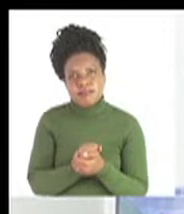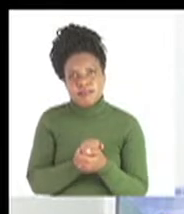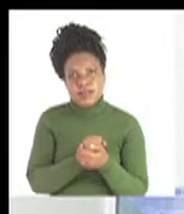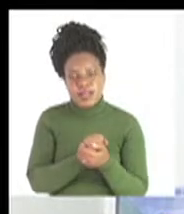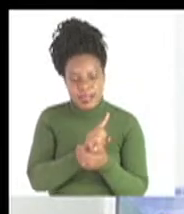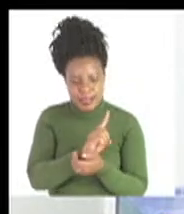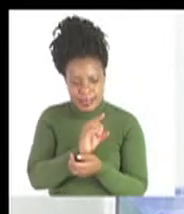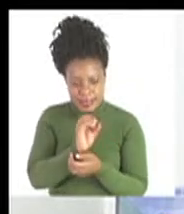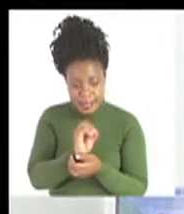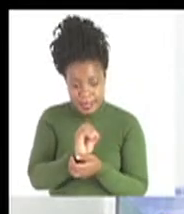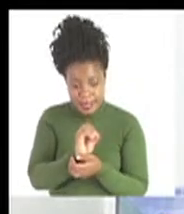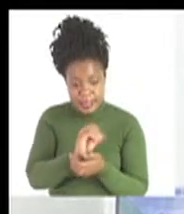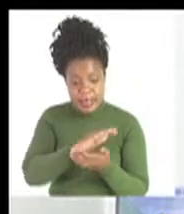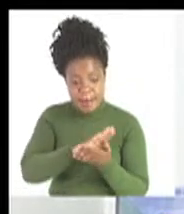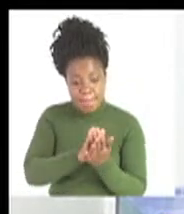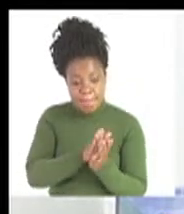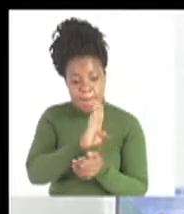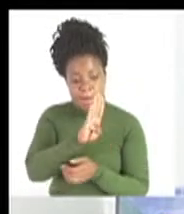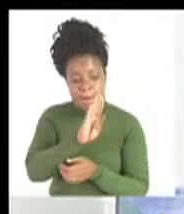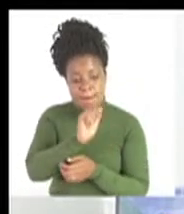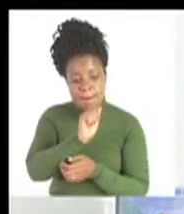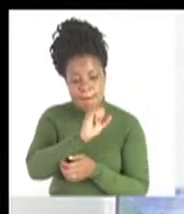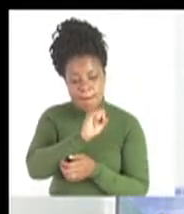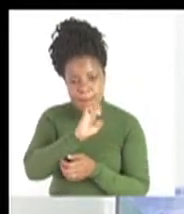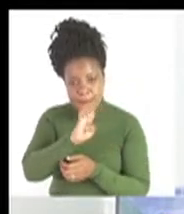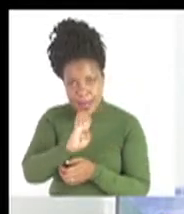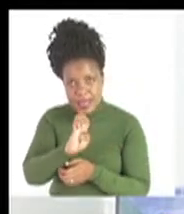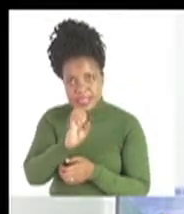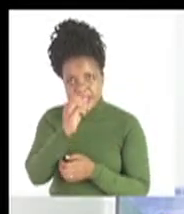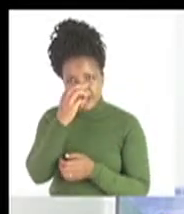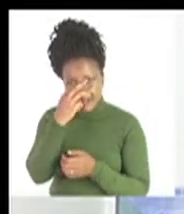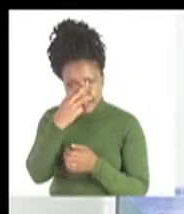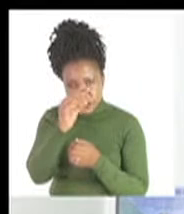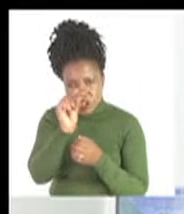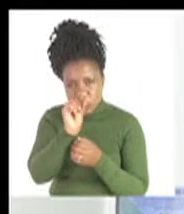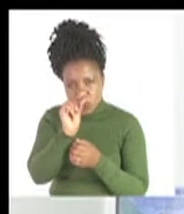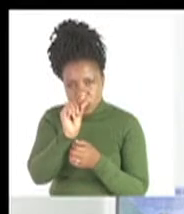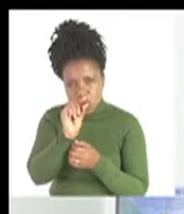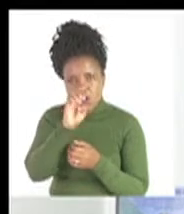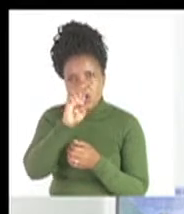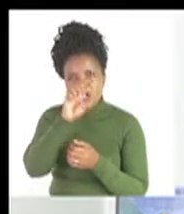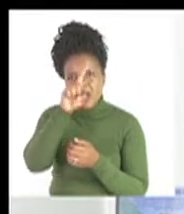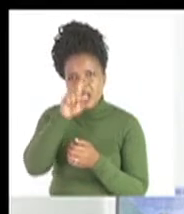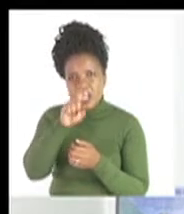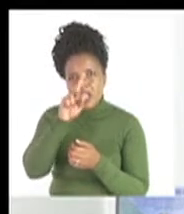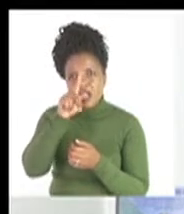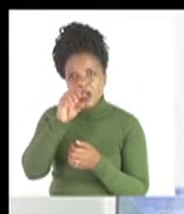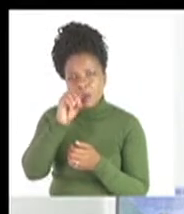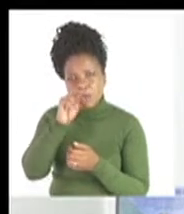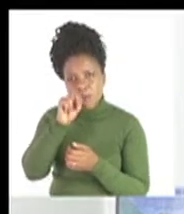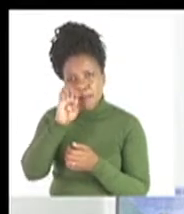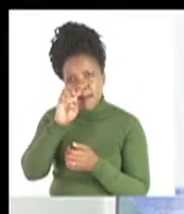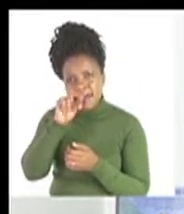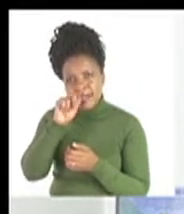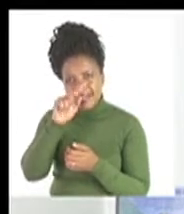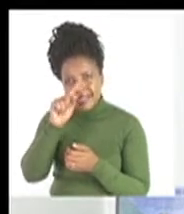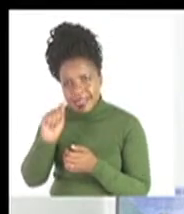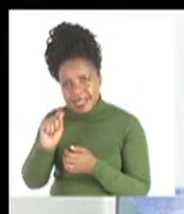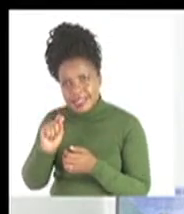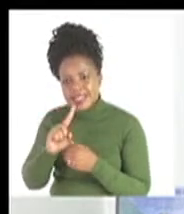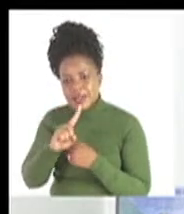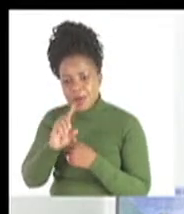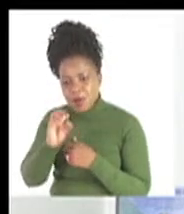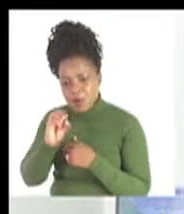exponent, this is a base, and this is a cube number,